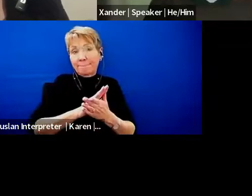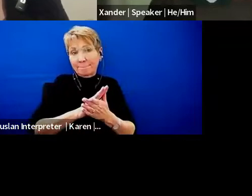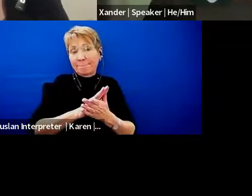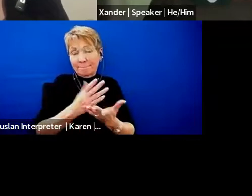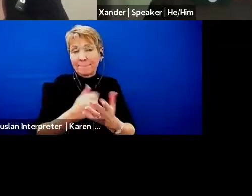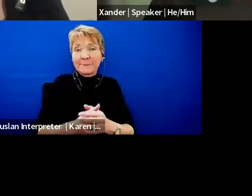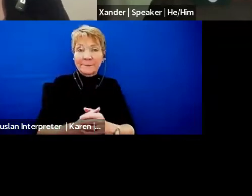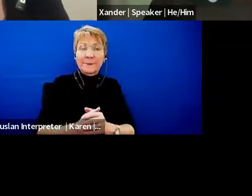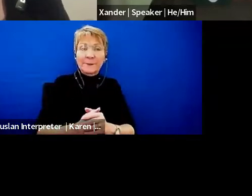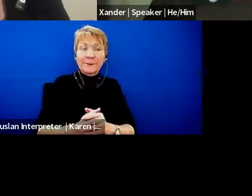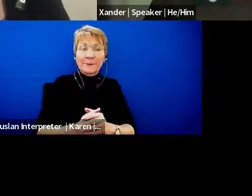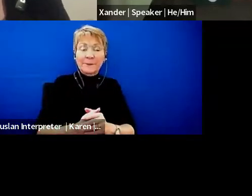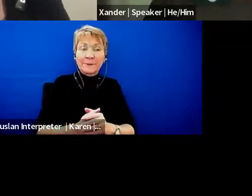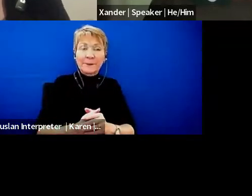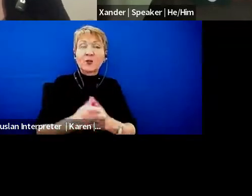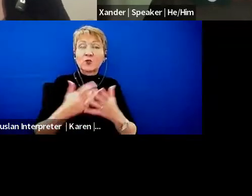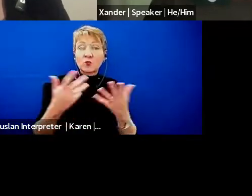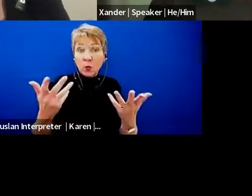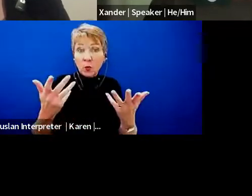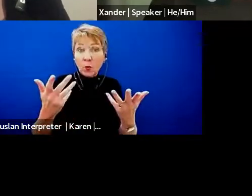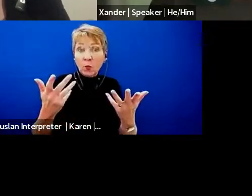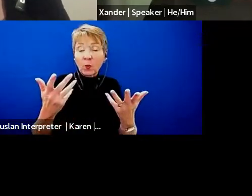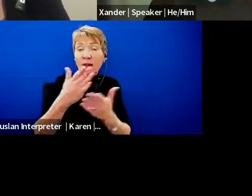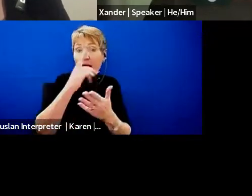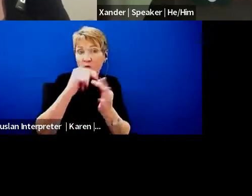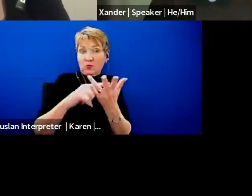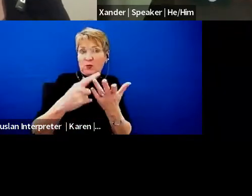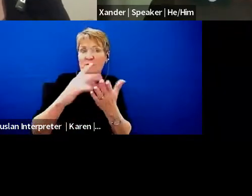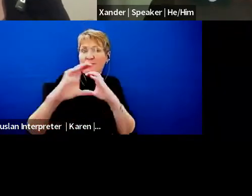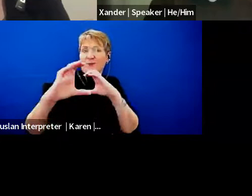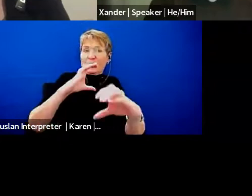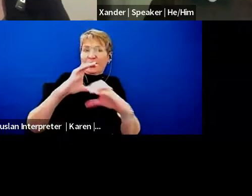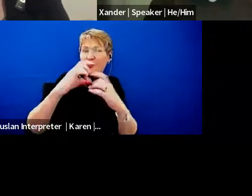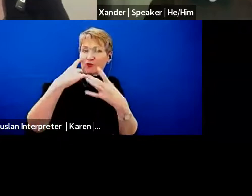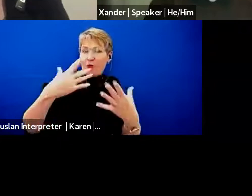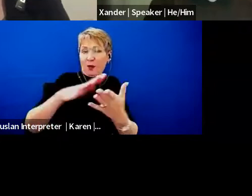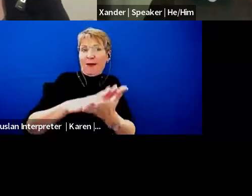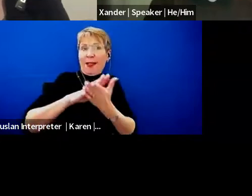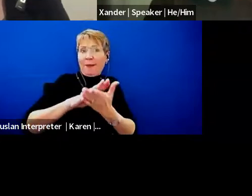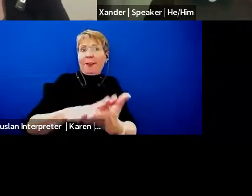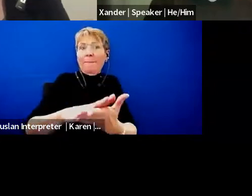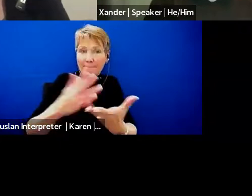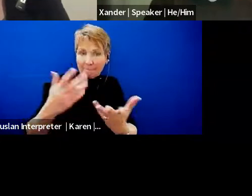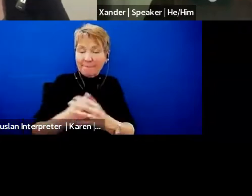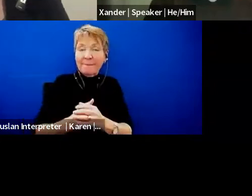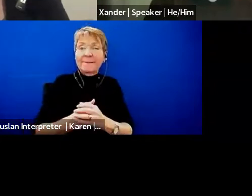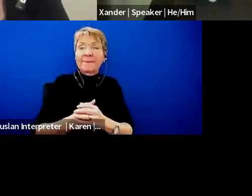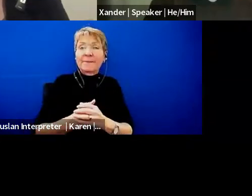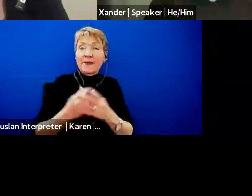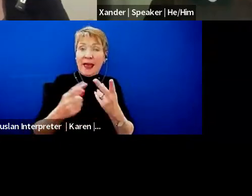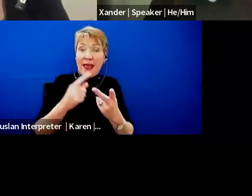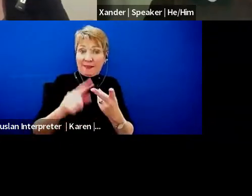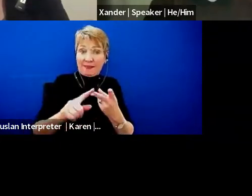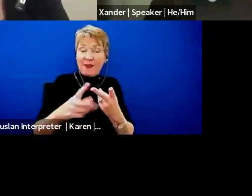help. So, and being able to communicate that way was a great way. The other thing I did in that role, especially when working with my